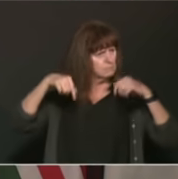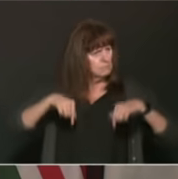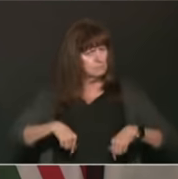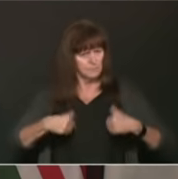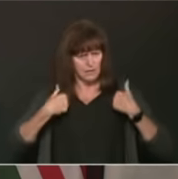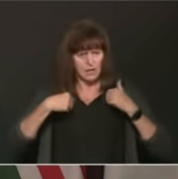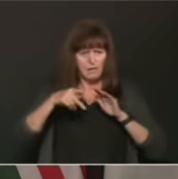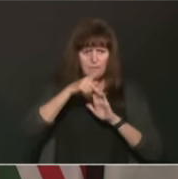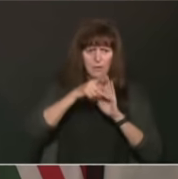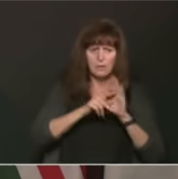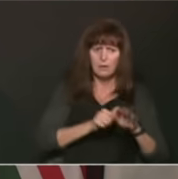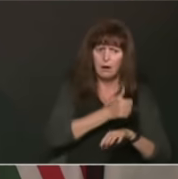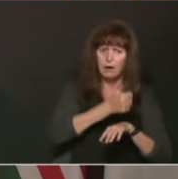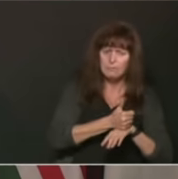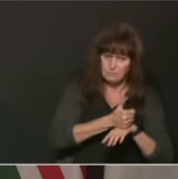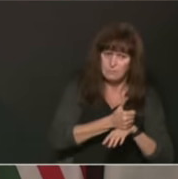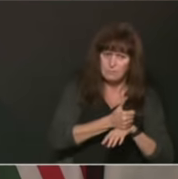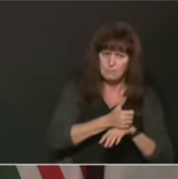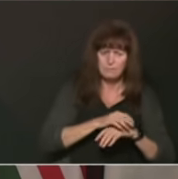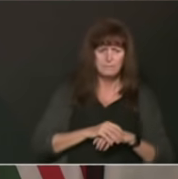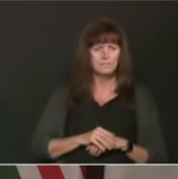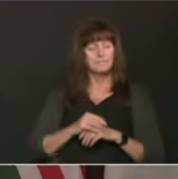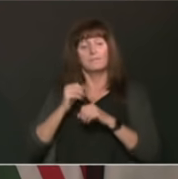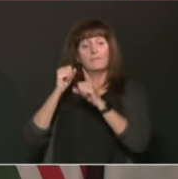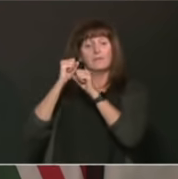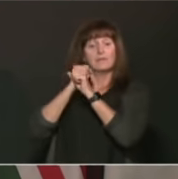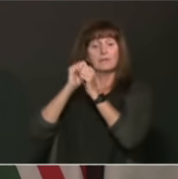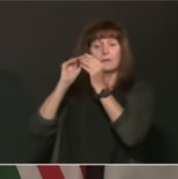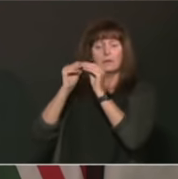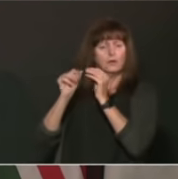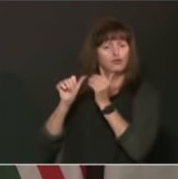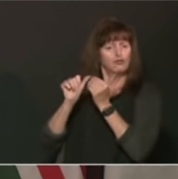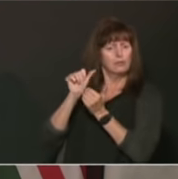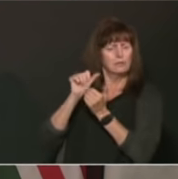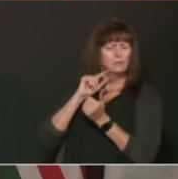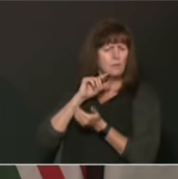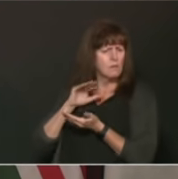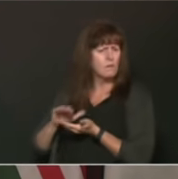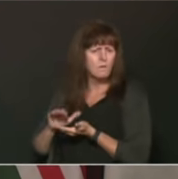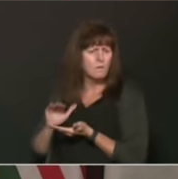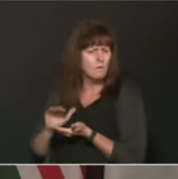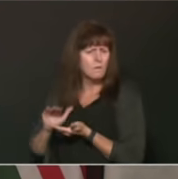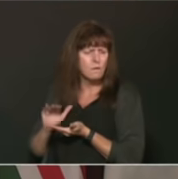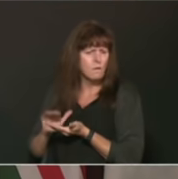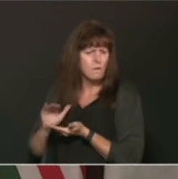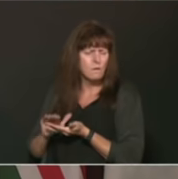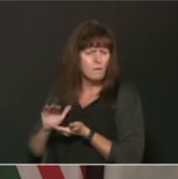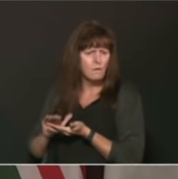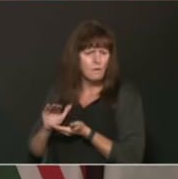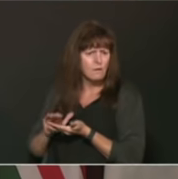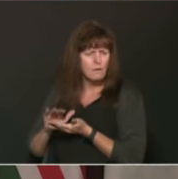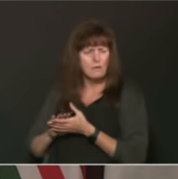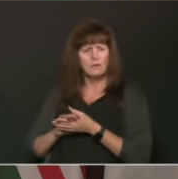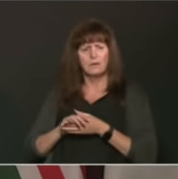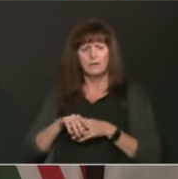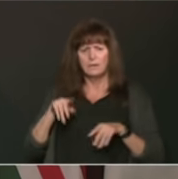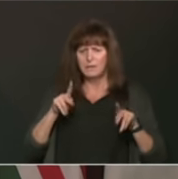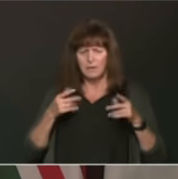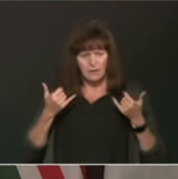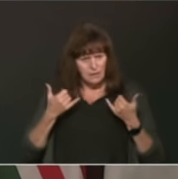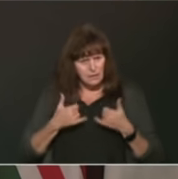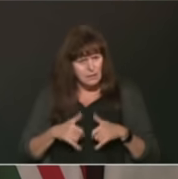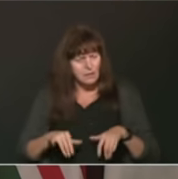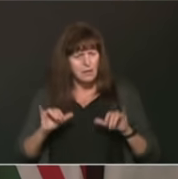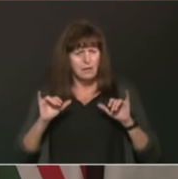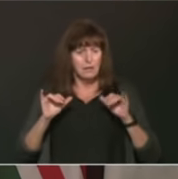The statistical risk remains exceptionally low. People still, if they have an exemption, would